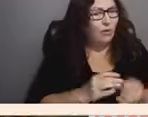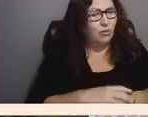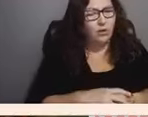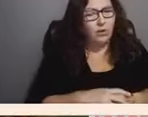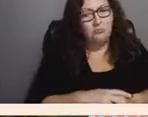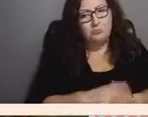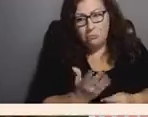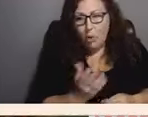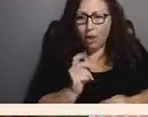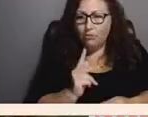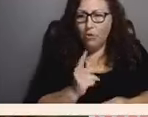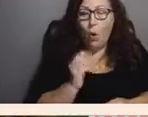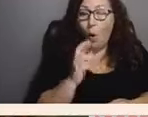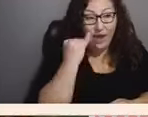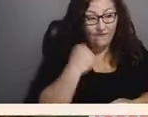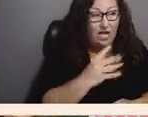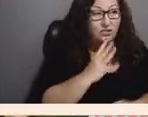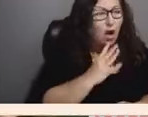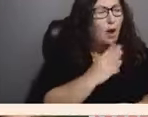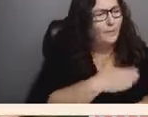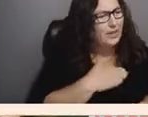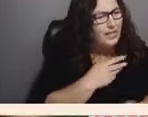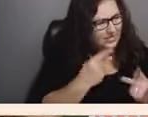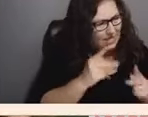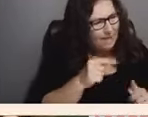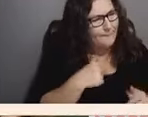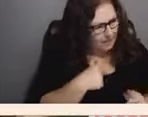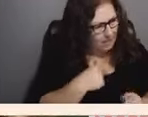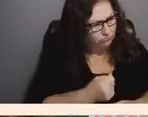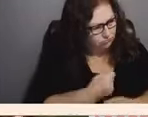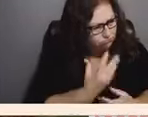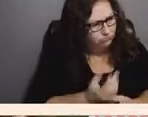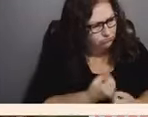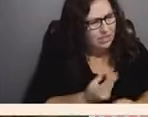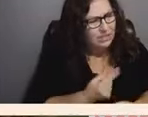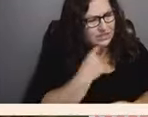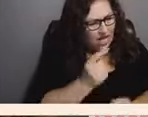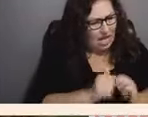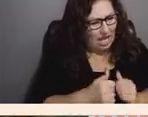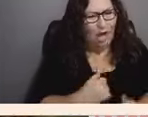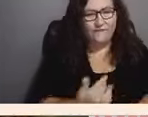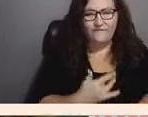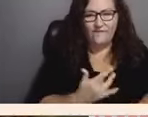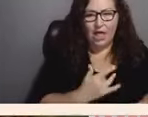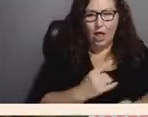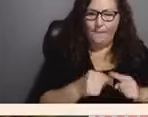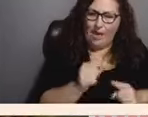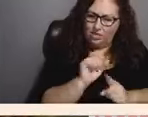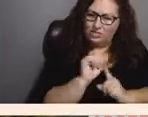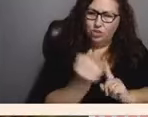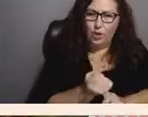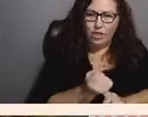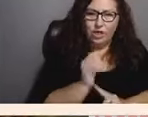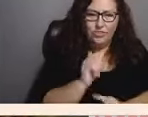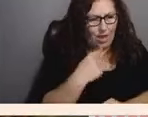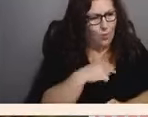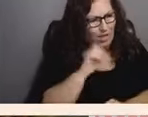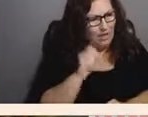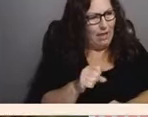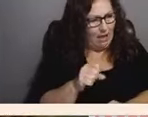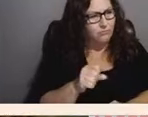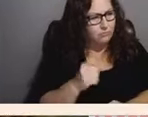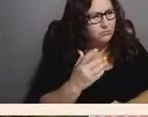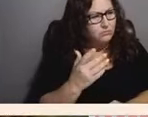talk, please let me open up and tell you this is how I feel about a situation. Then we can come together from that.